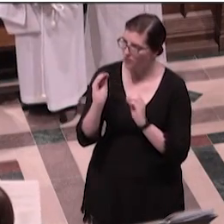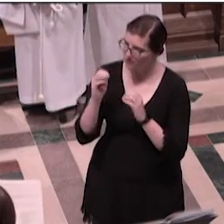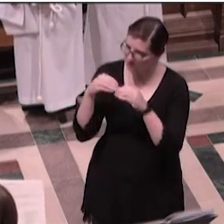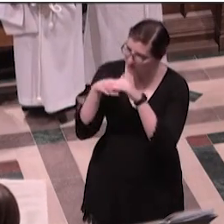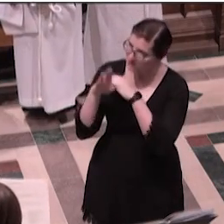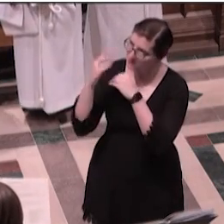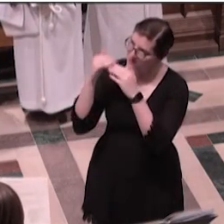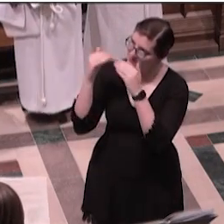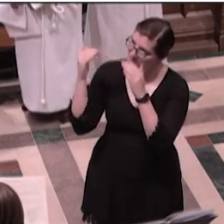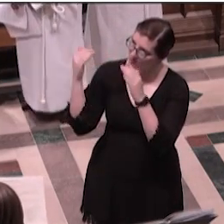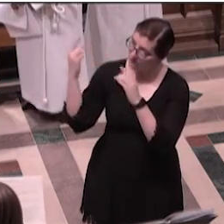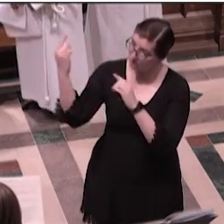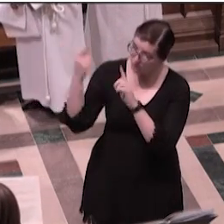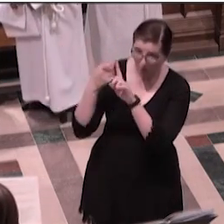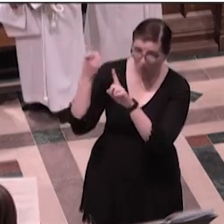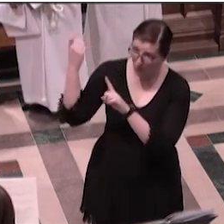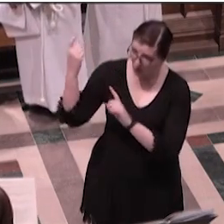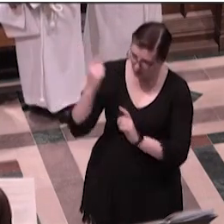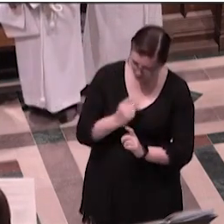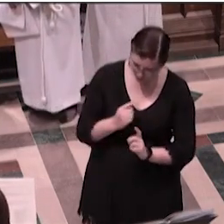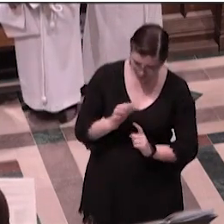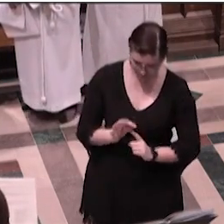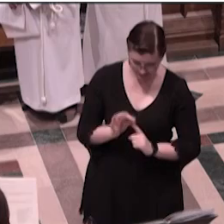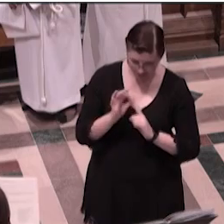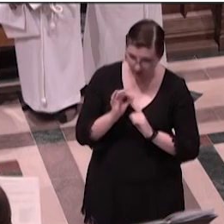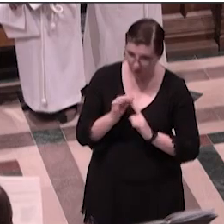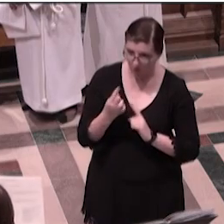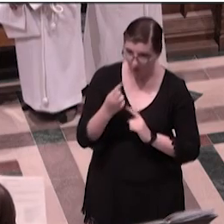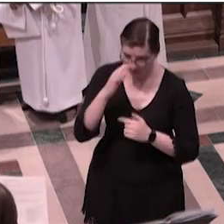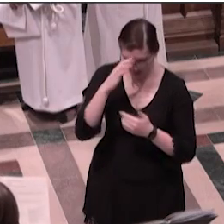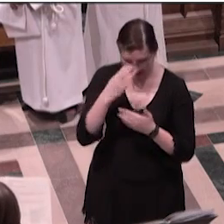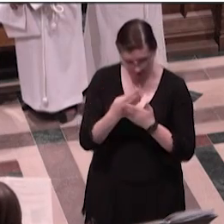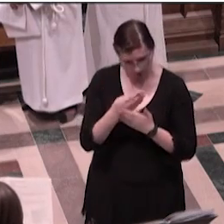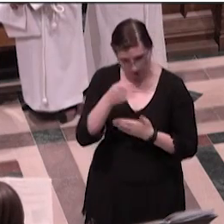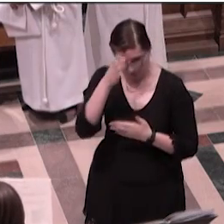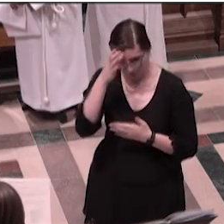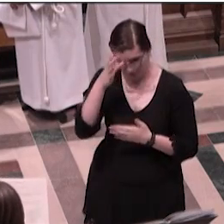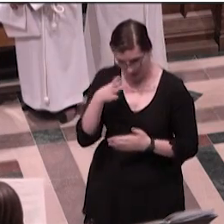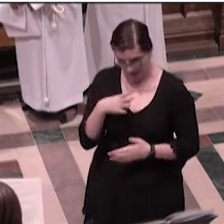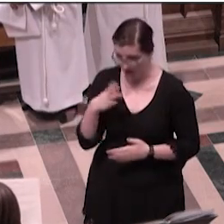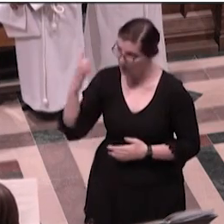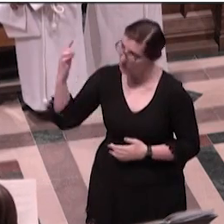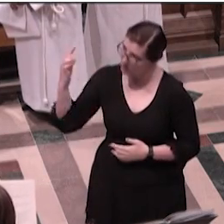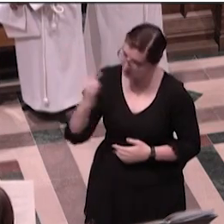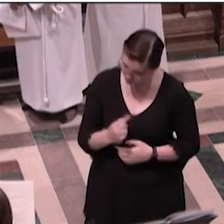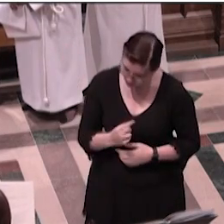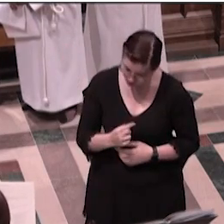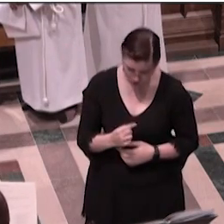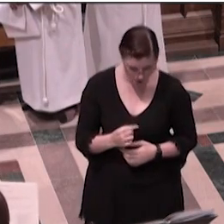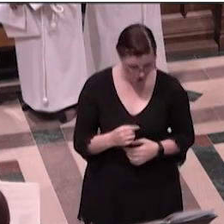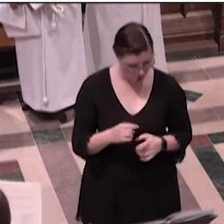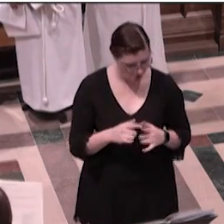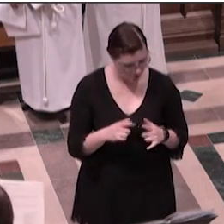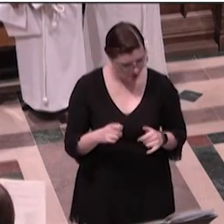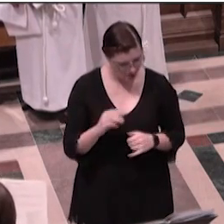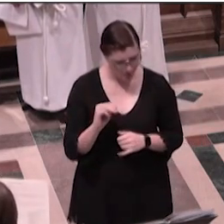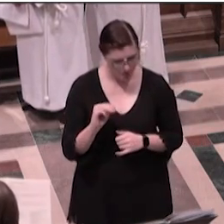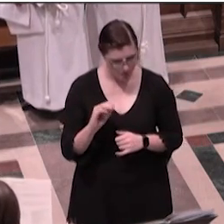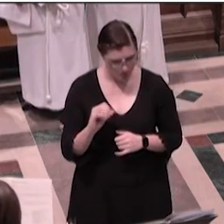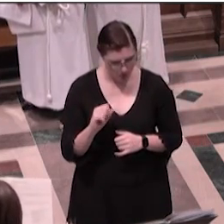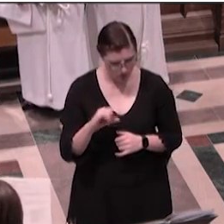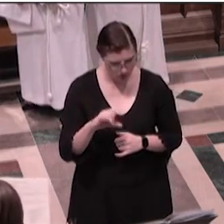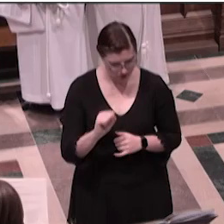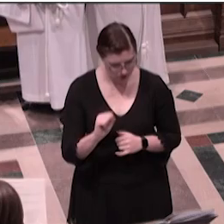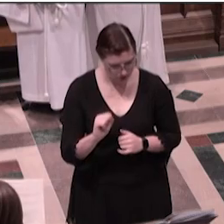except the one who descended from heaven, the Son of Man. And just as Moses lifted up the serpent in the